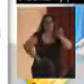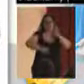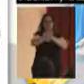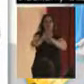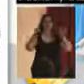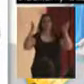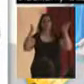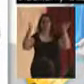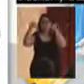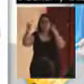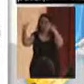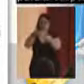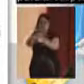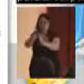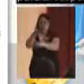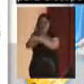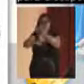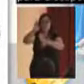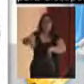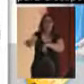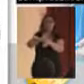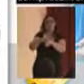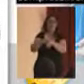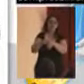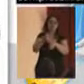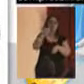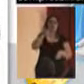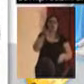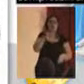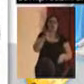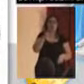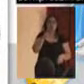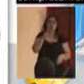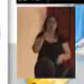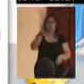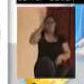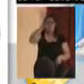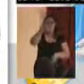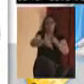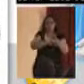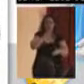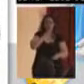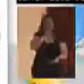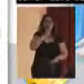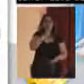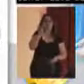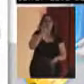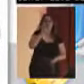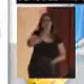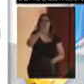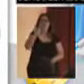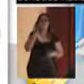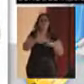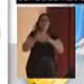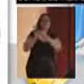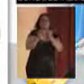want to develop resources for the people with disabilities actually do not even know what characteristics they have to have. Many